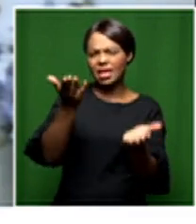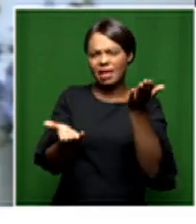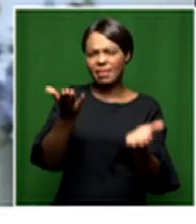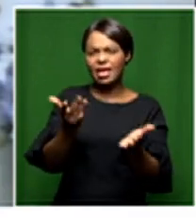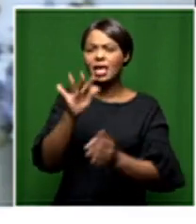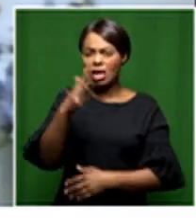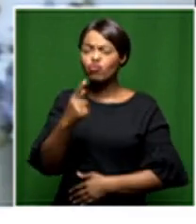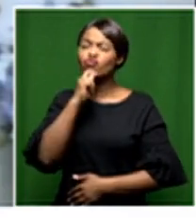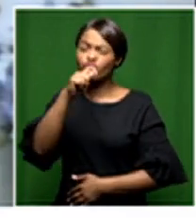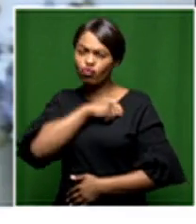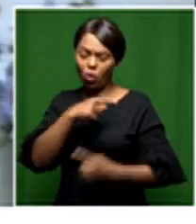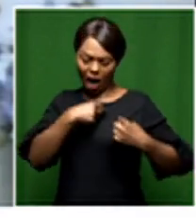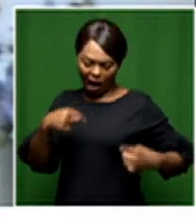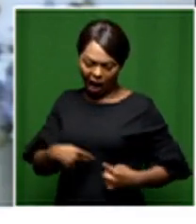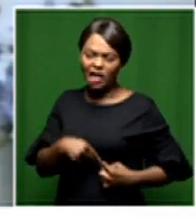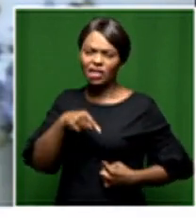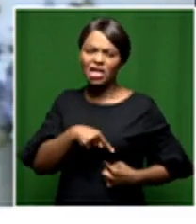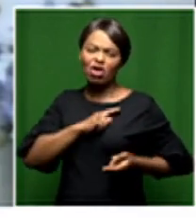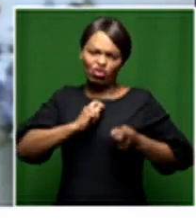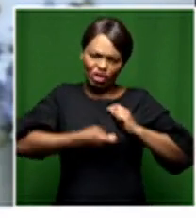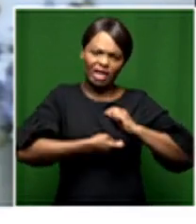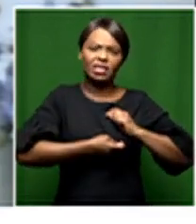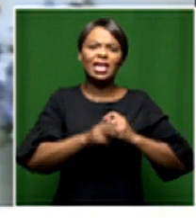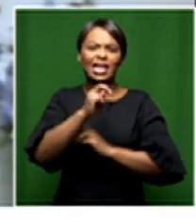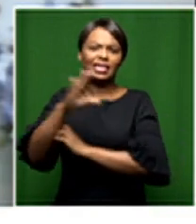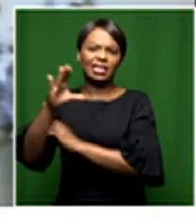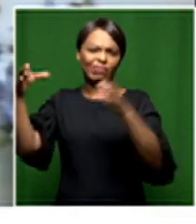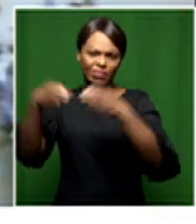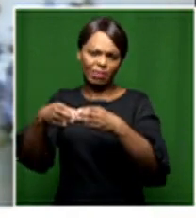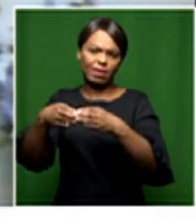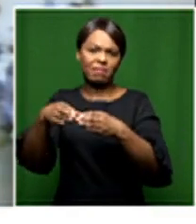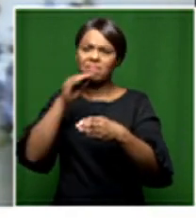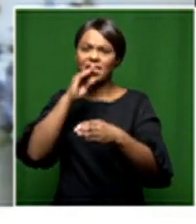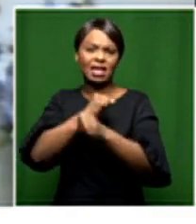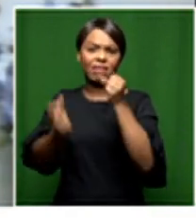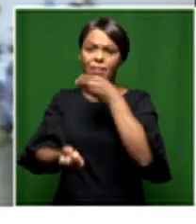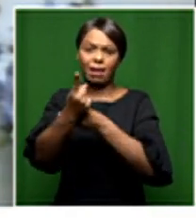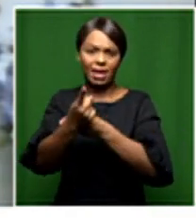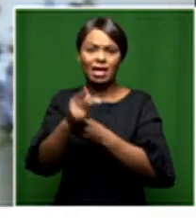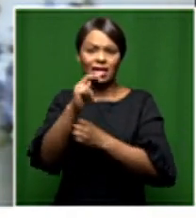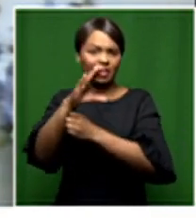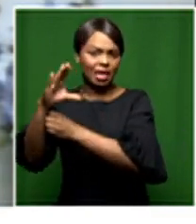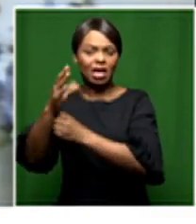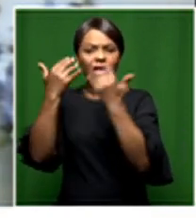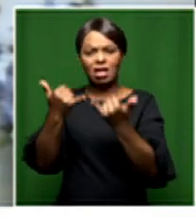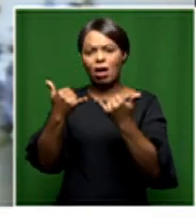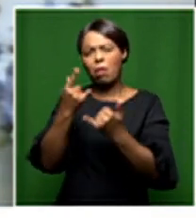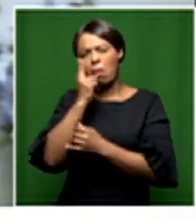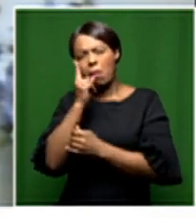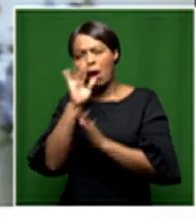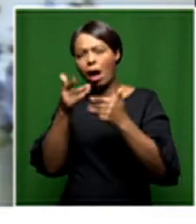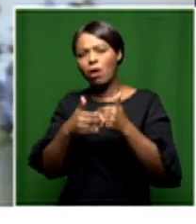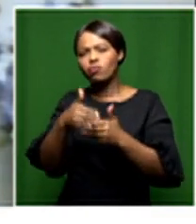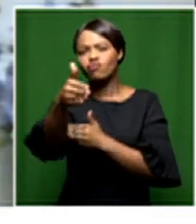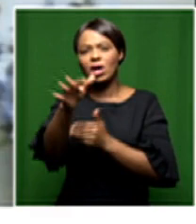true change of heart in the NEC. That is not going to happen, and the ANC is going to limp forward into